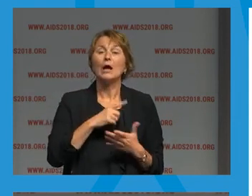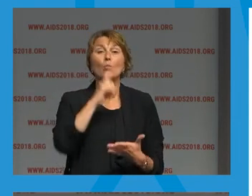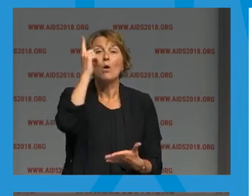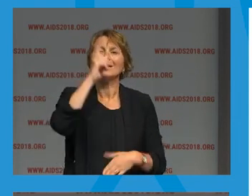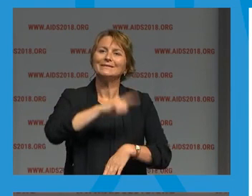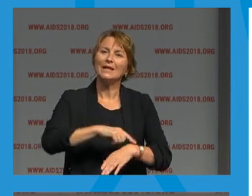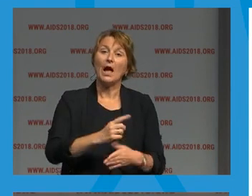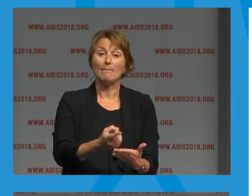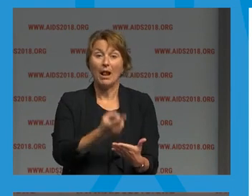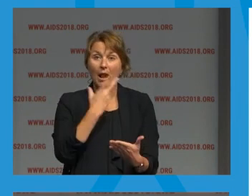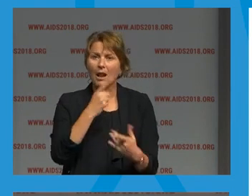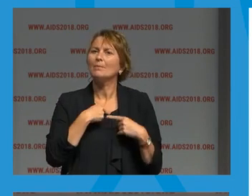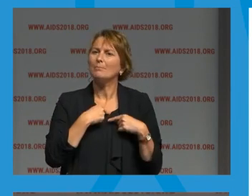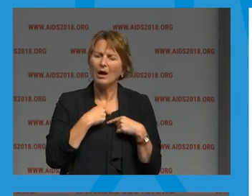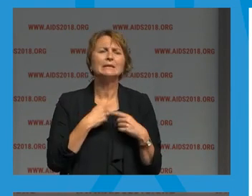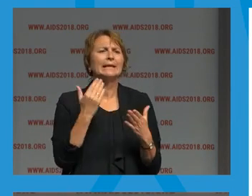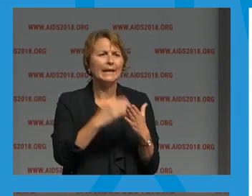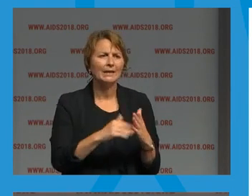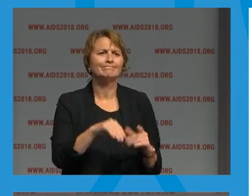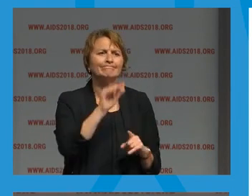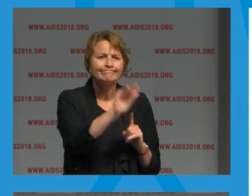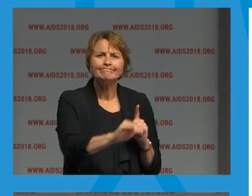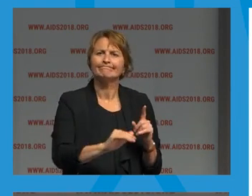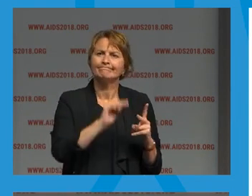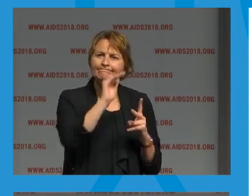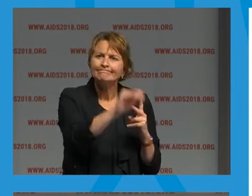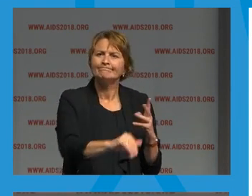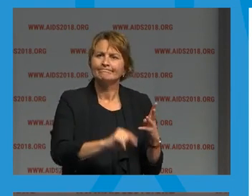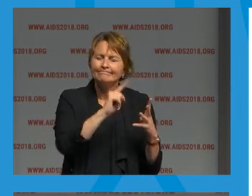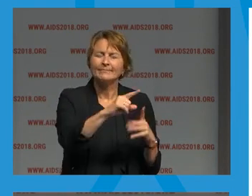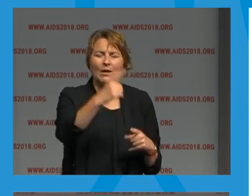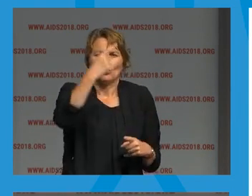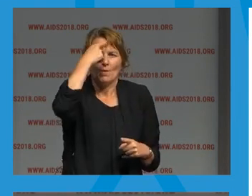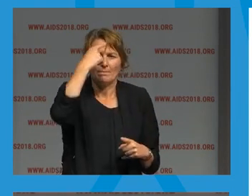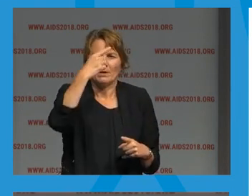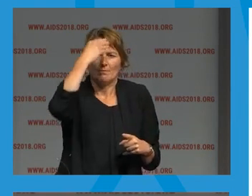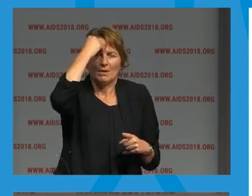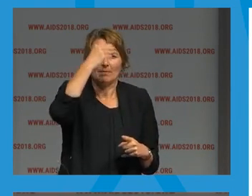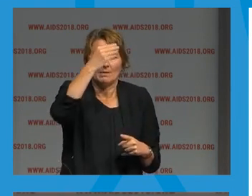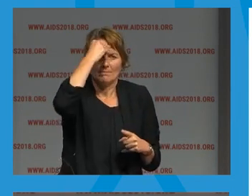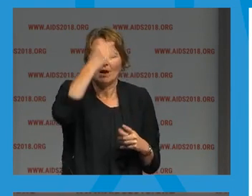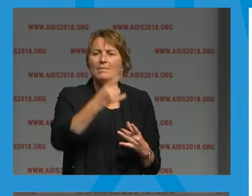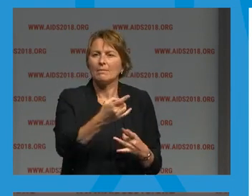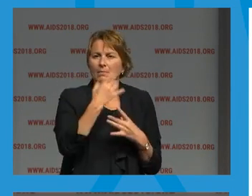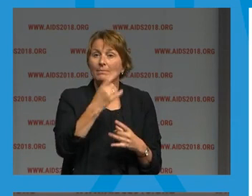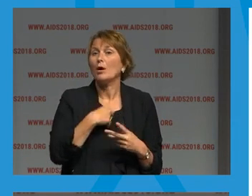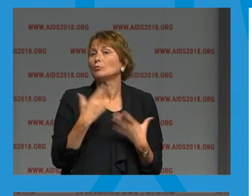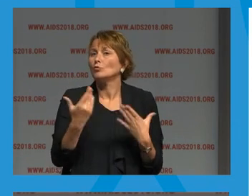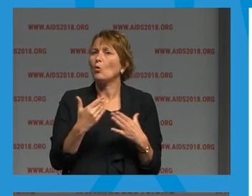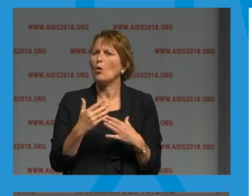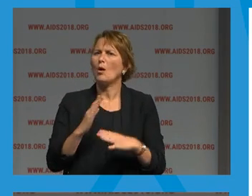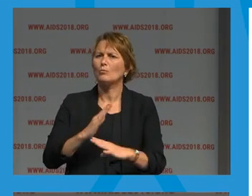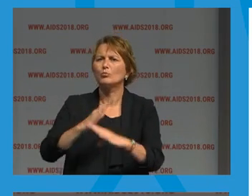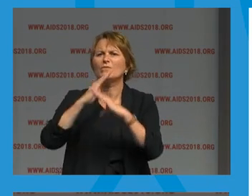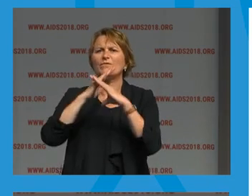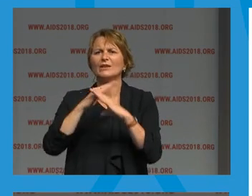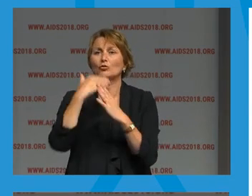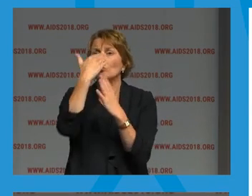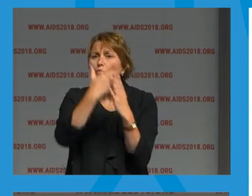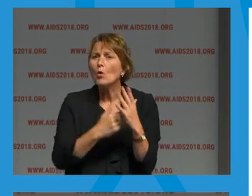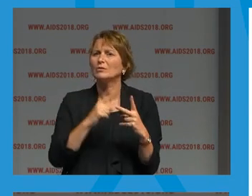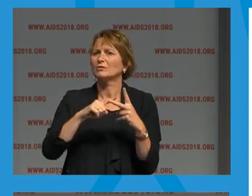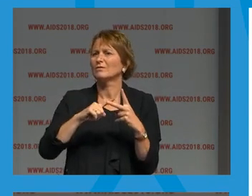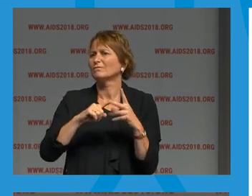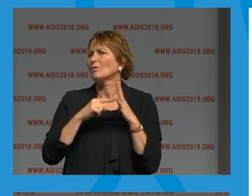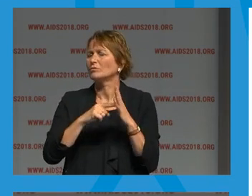is so important for us. And ensuring adherence. We continue to expand our primary prevention programs through circumcision. We've added